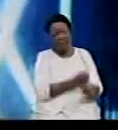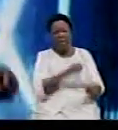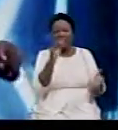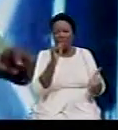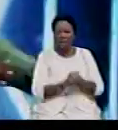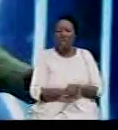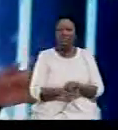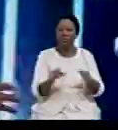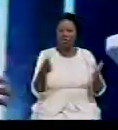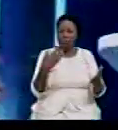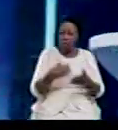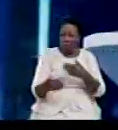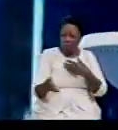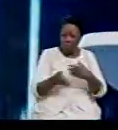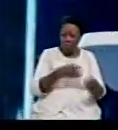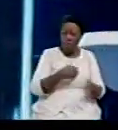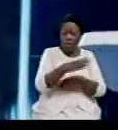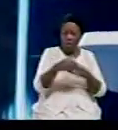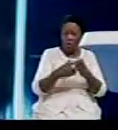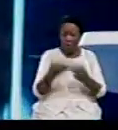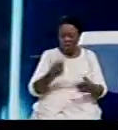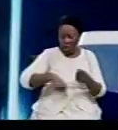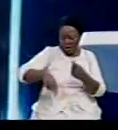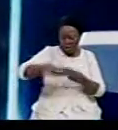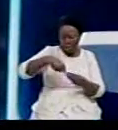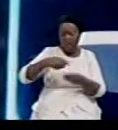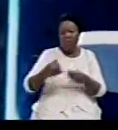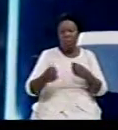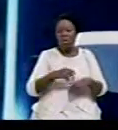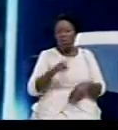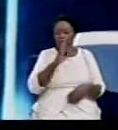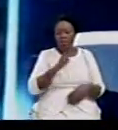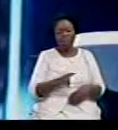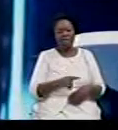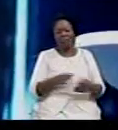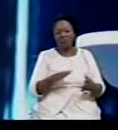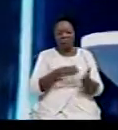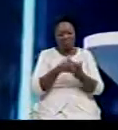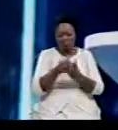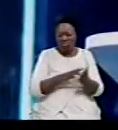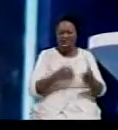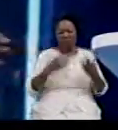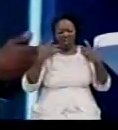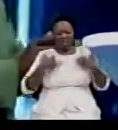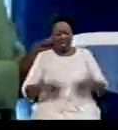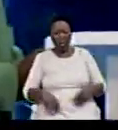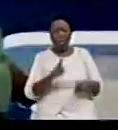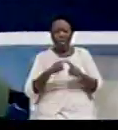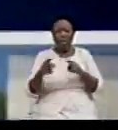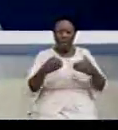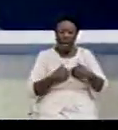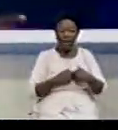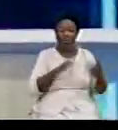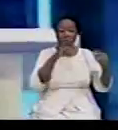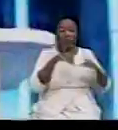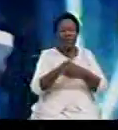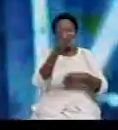though all the things around may look hopeless, we have hope in God, who against